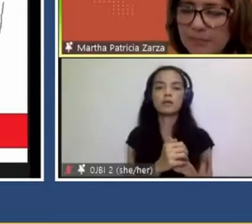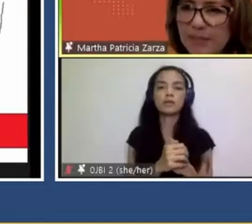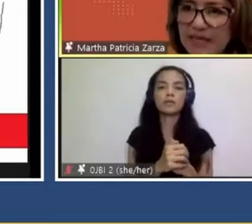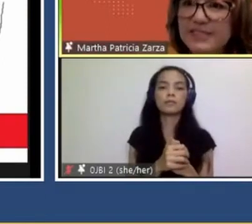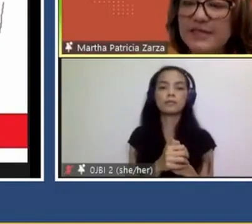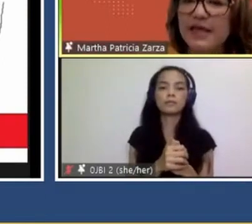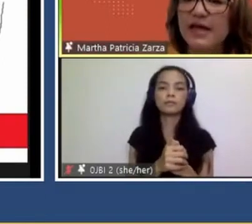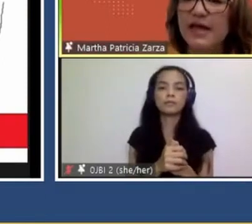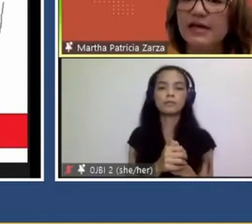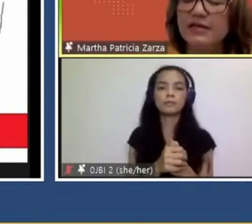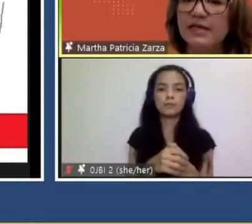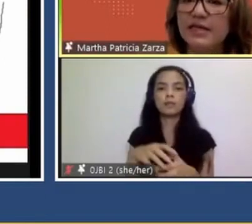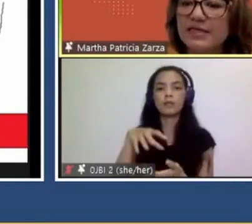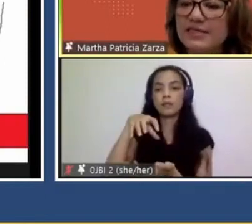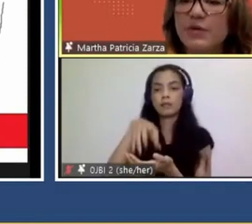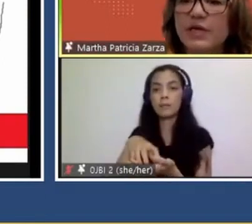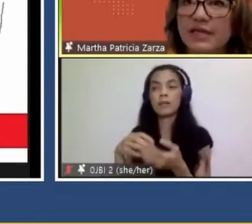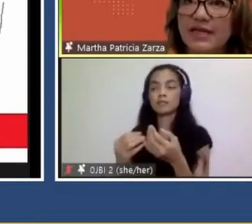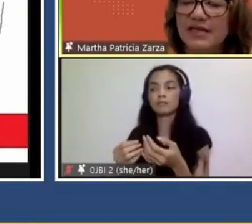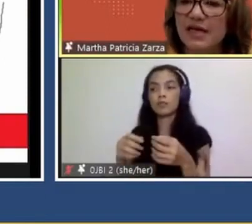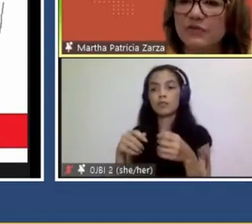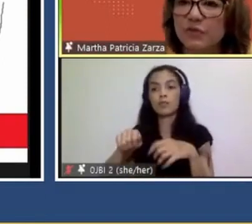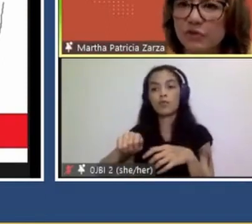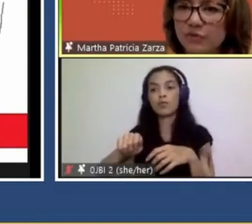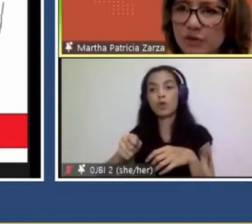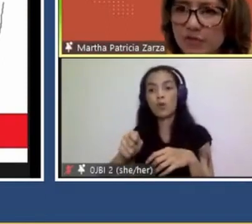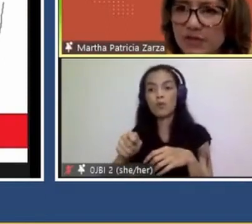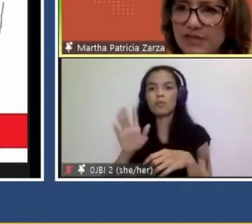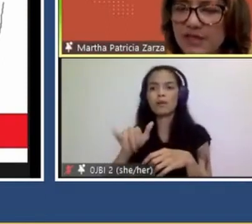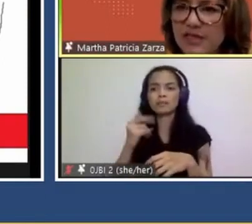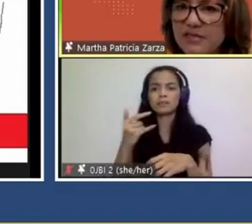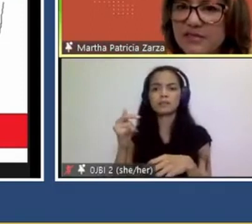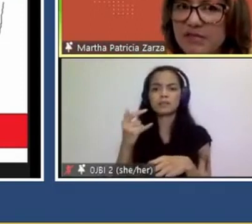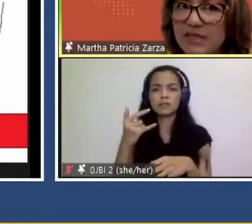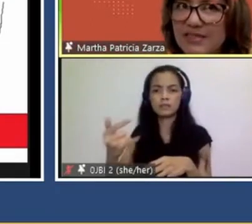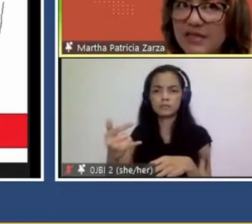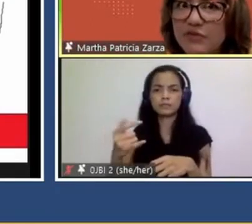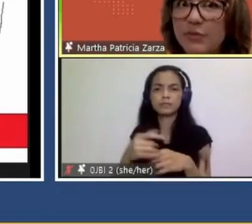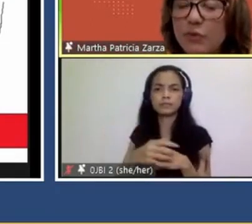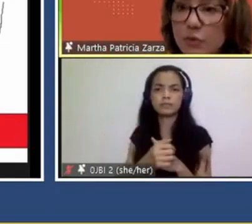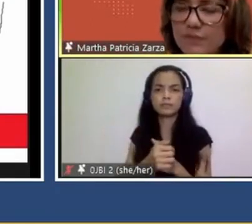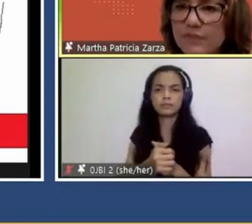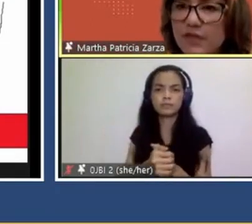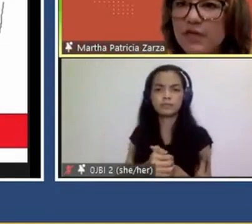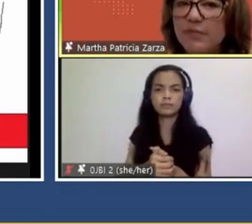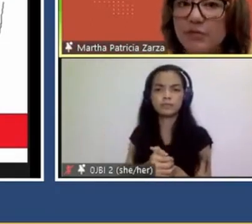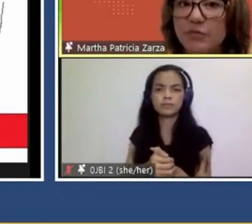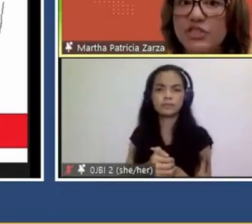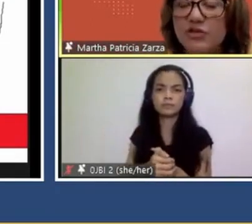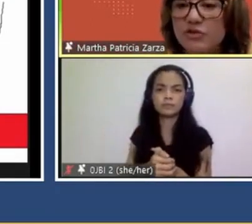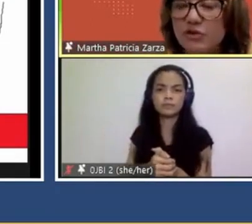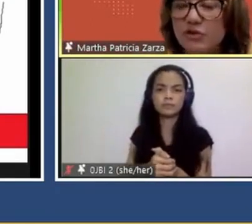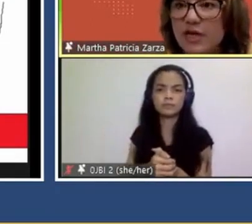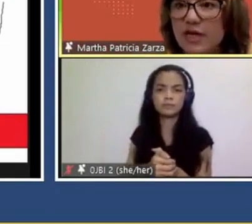same place, and it is a brick that doesn't have to go to the oven, it doesn't have to be cooked,